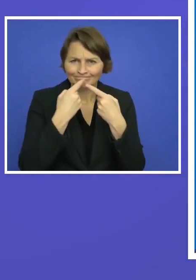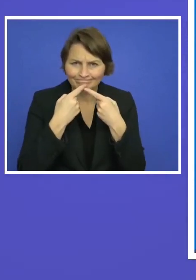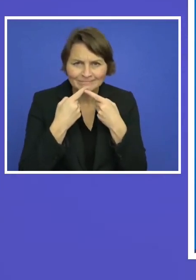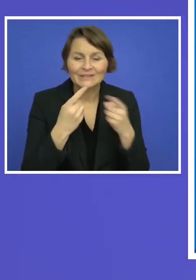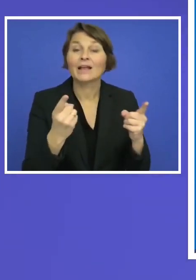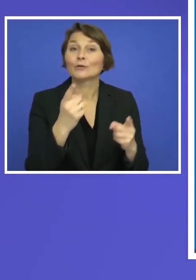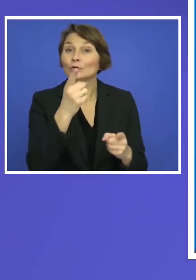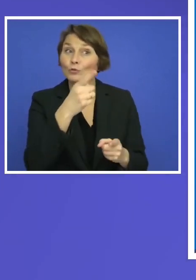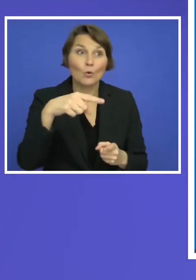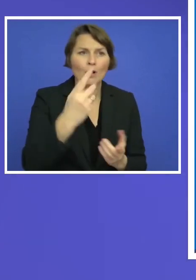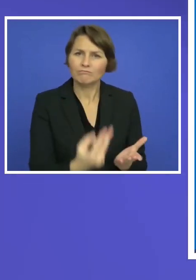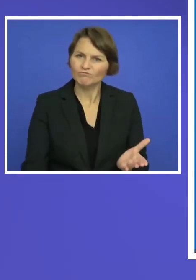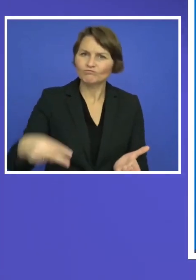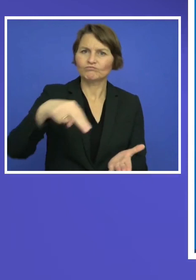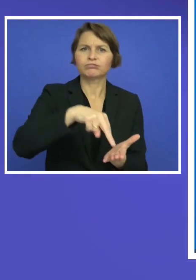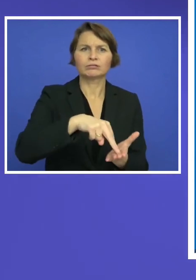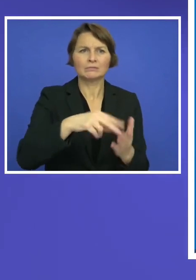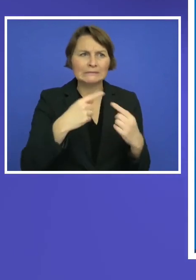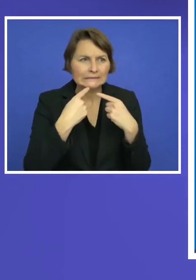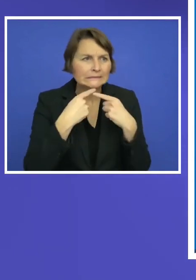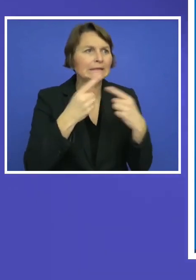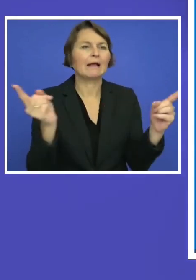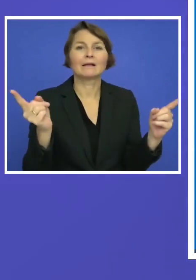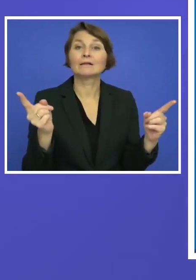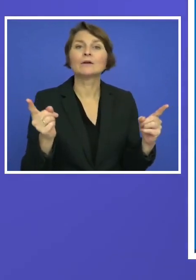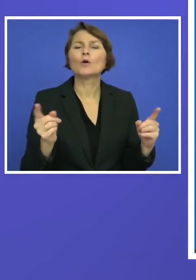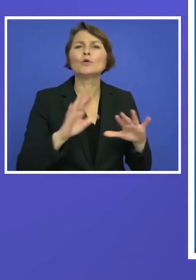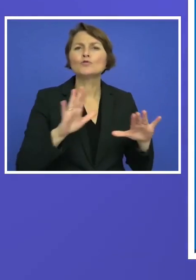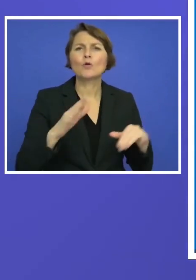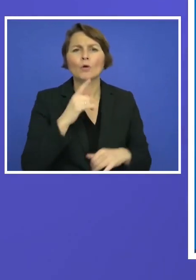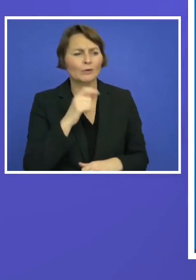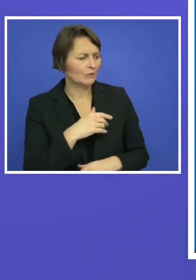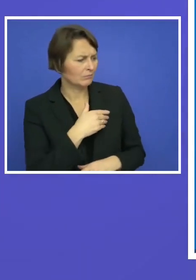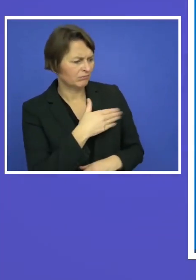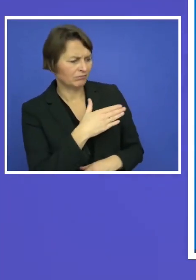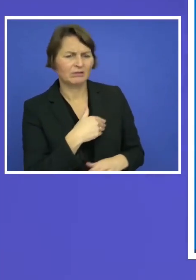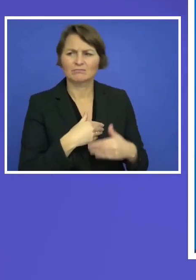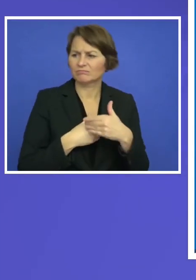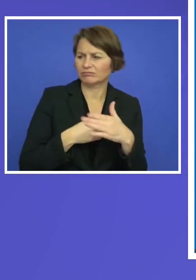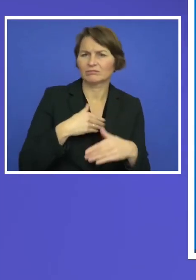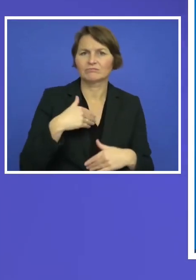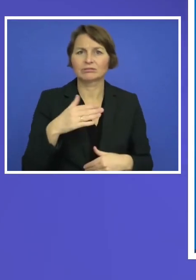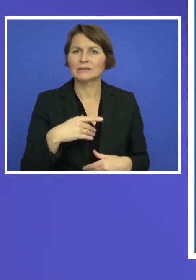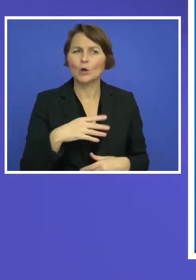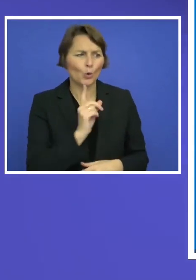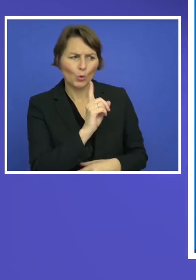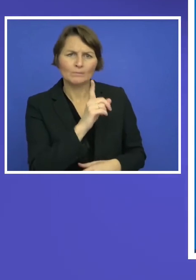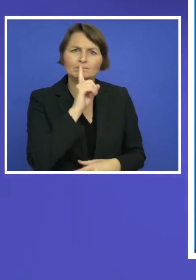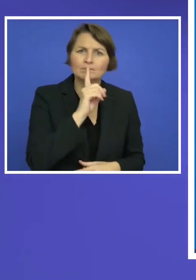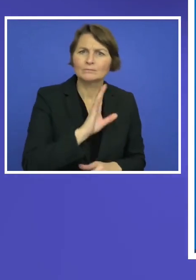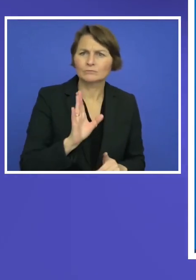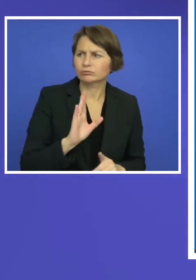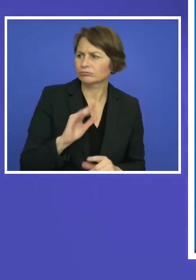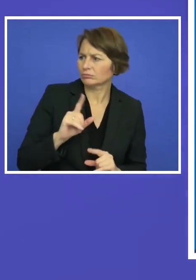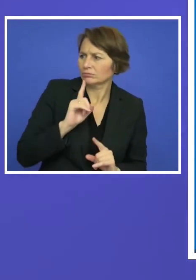up, speak up. Don't let anyone tell you that you're not entitled to say anything about gender inequality